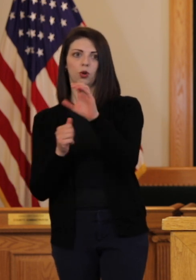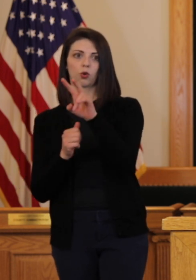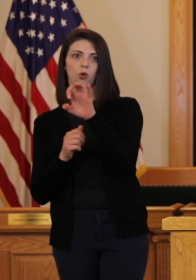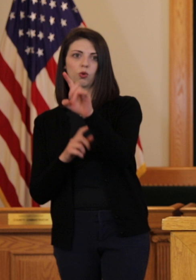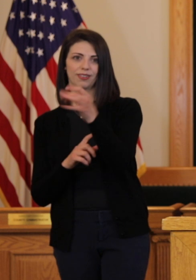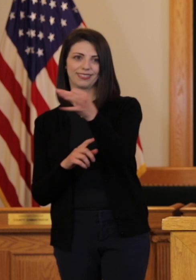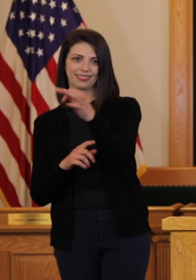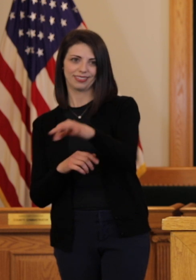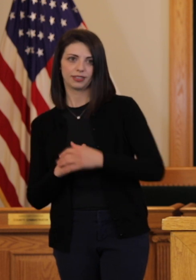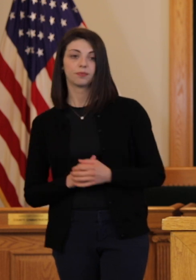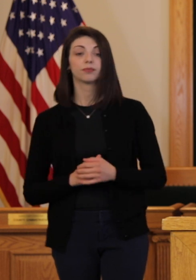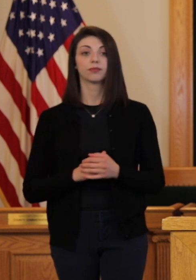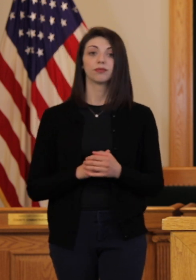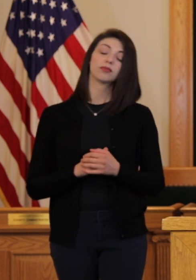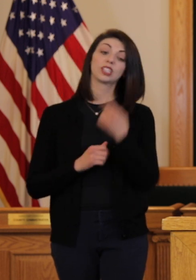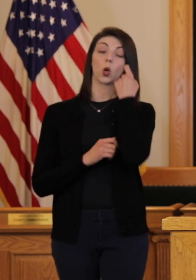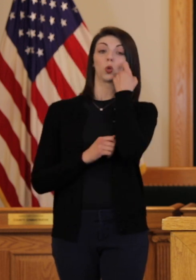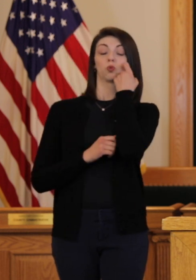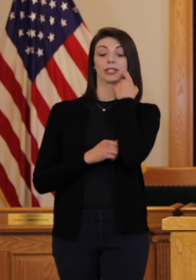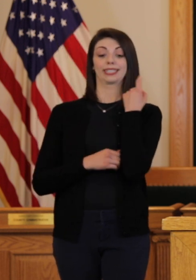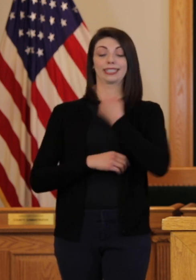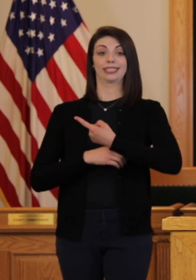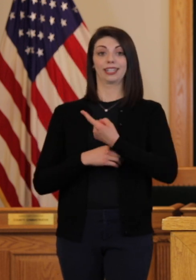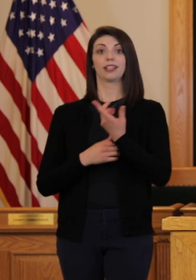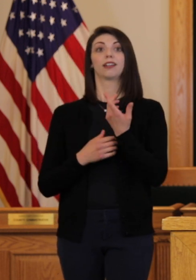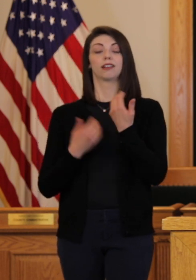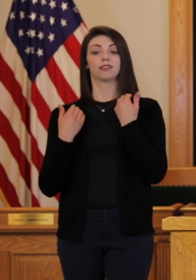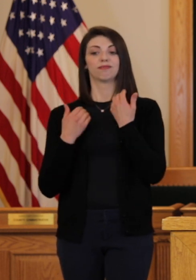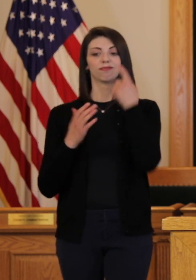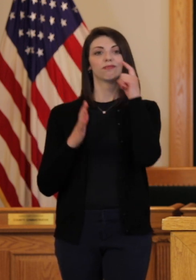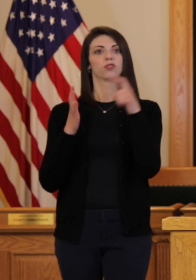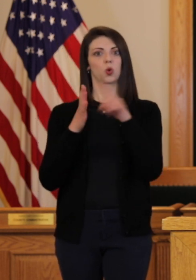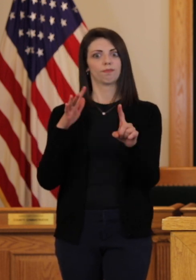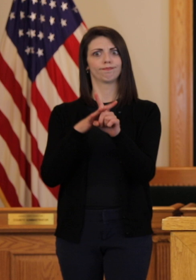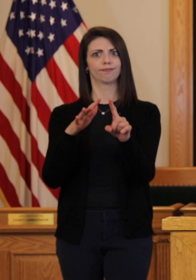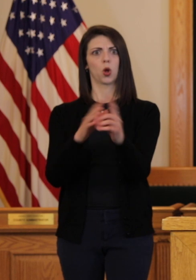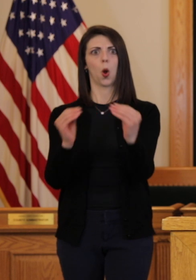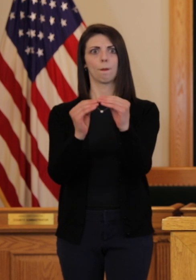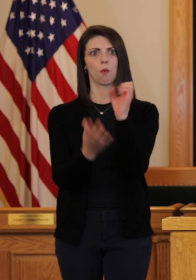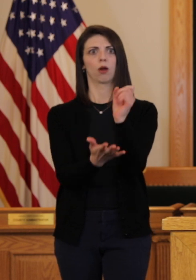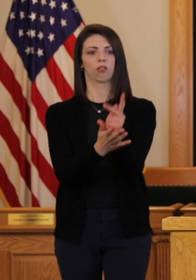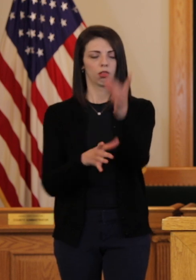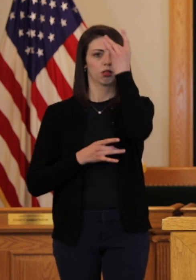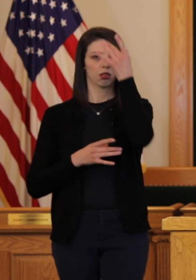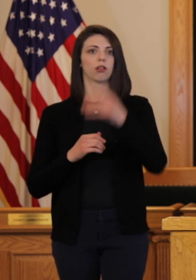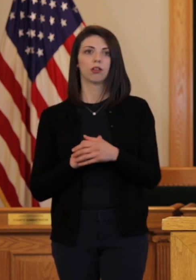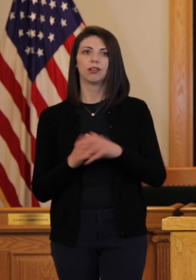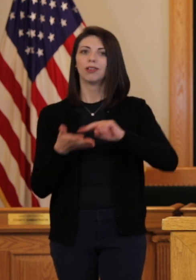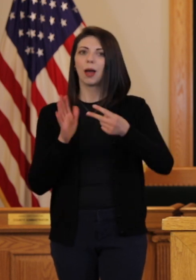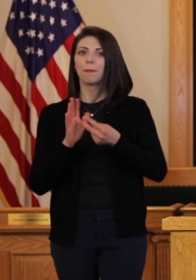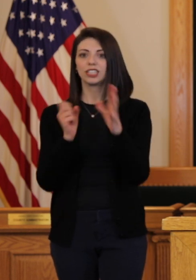few days, we have seen a few more positive test results. This shows that coronavirus is continuing to spread in our